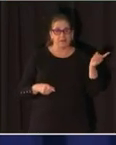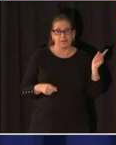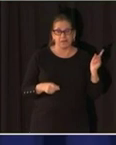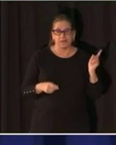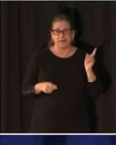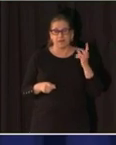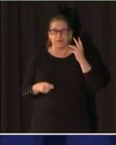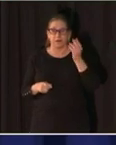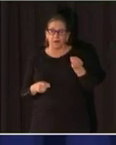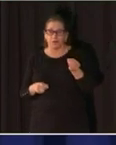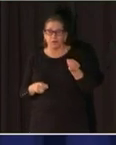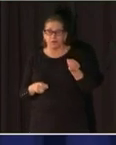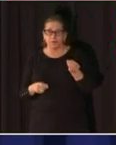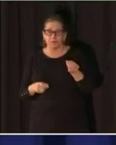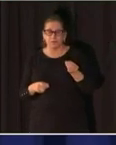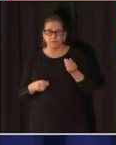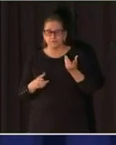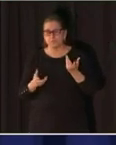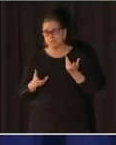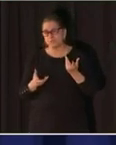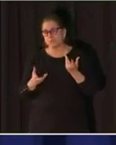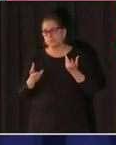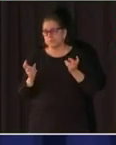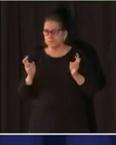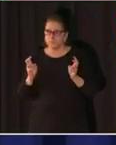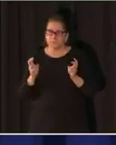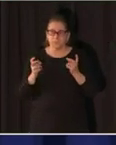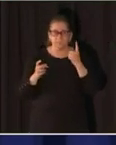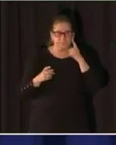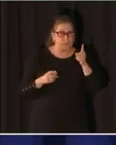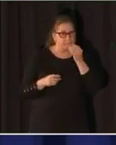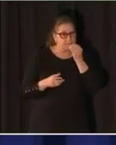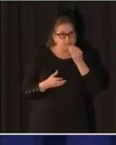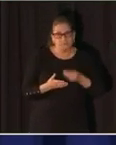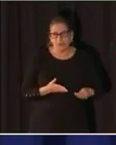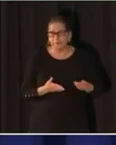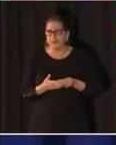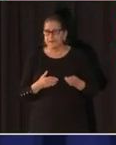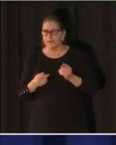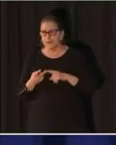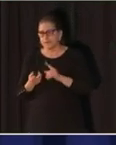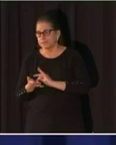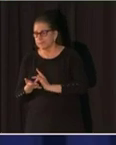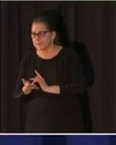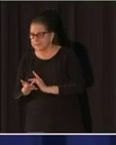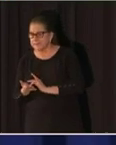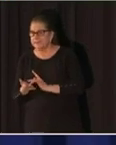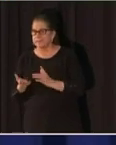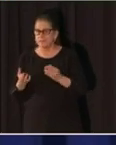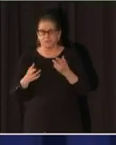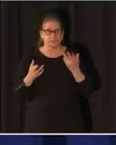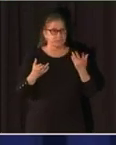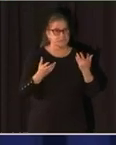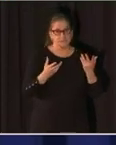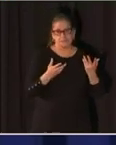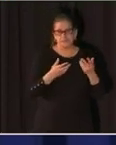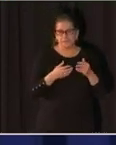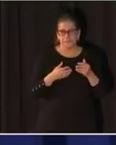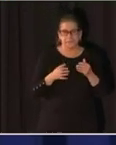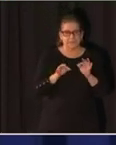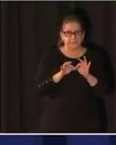conducting essential activities and going to businesses, retail food locations, using the